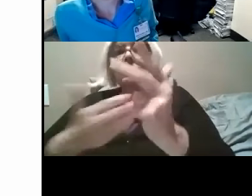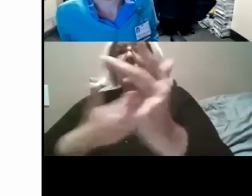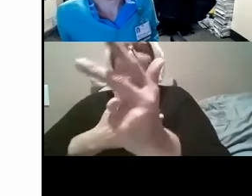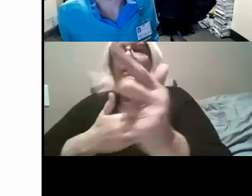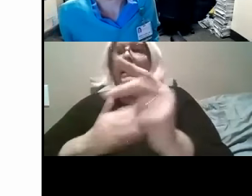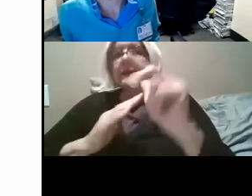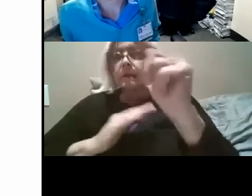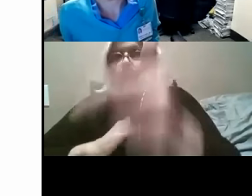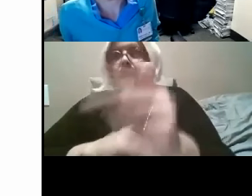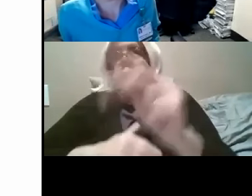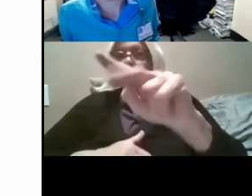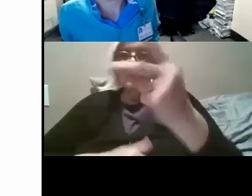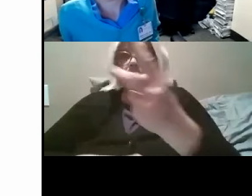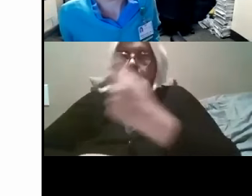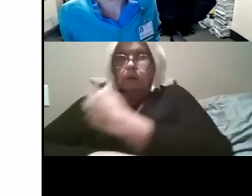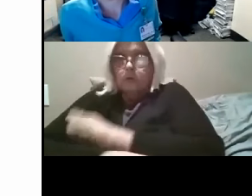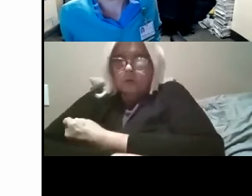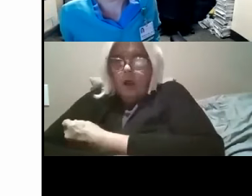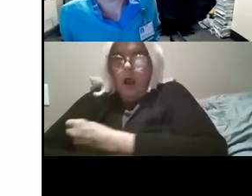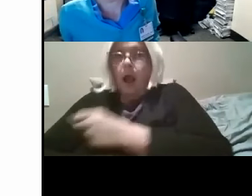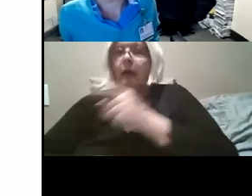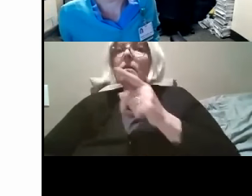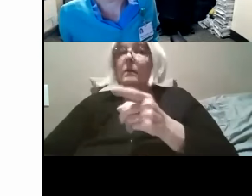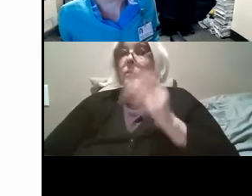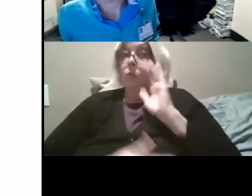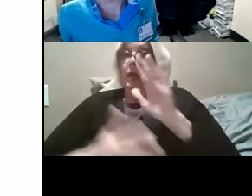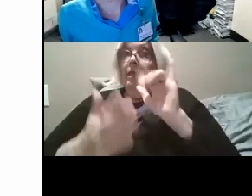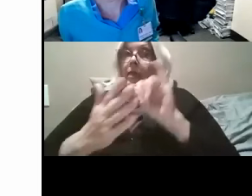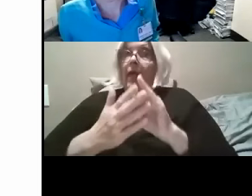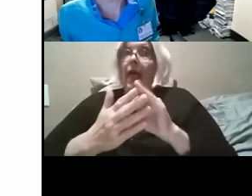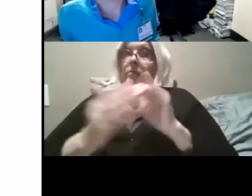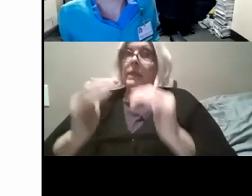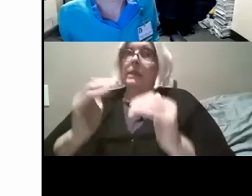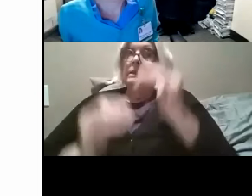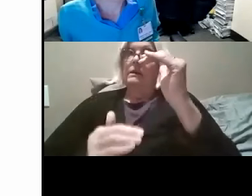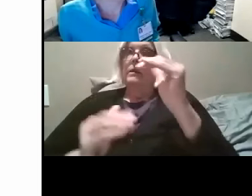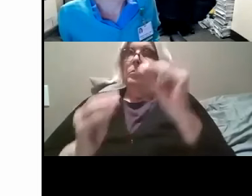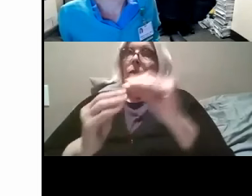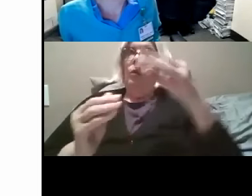they authorized the emergency use authorization.